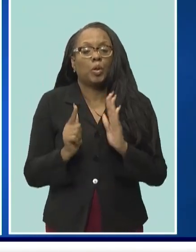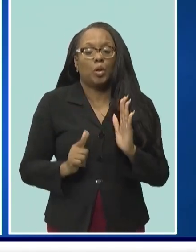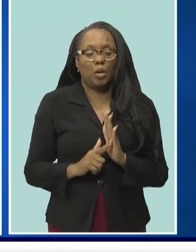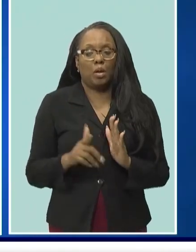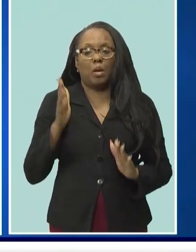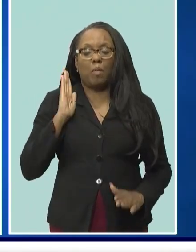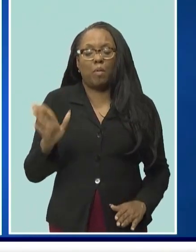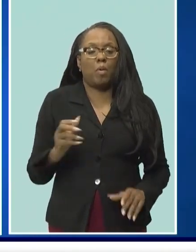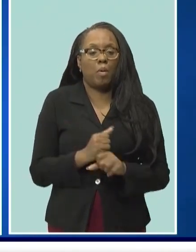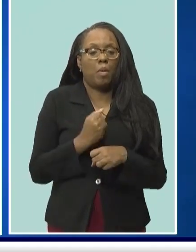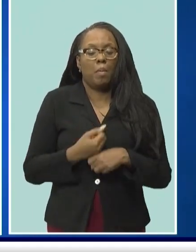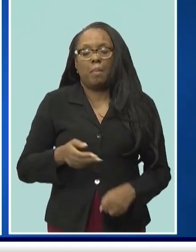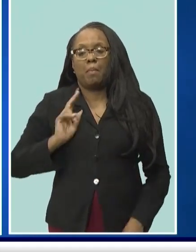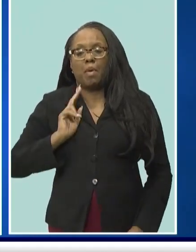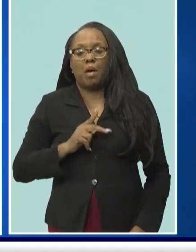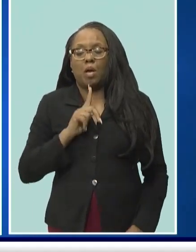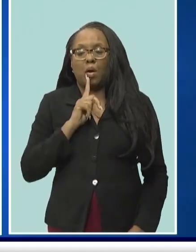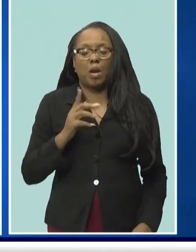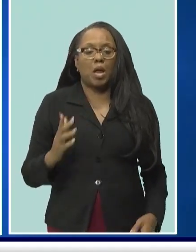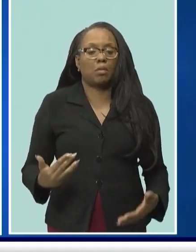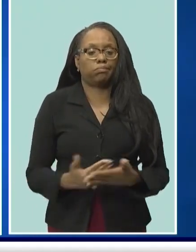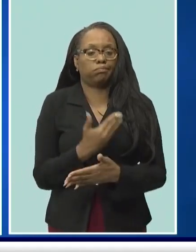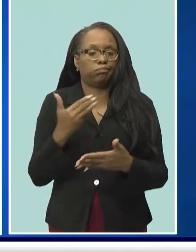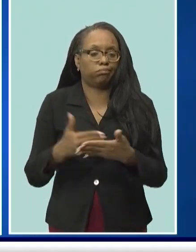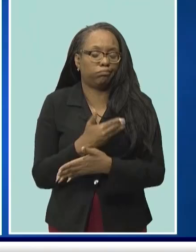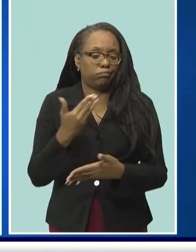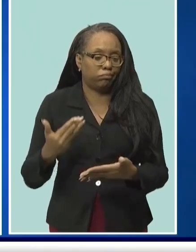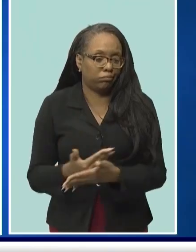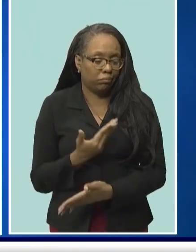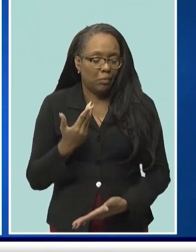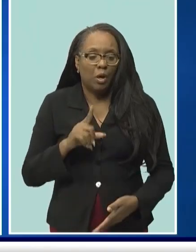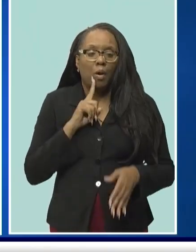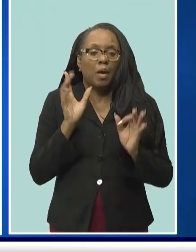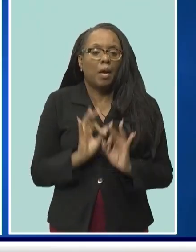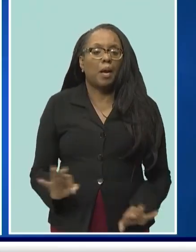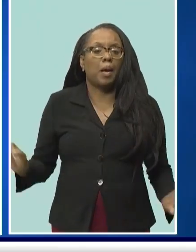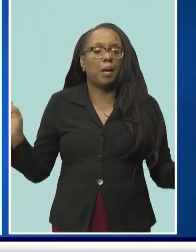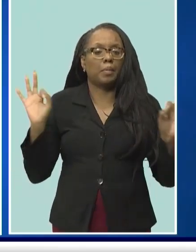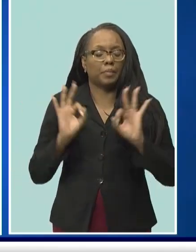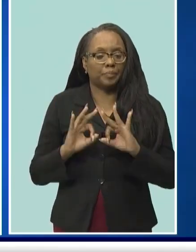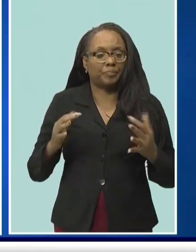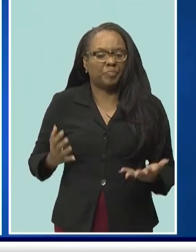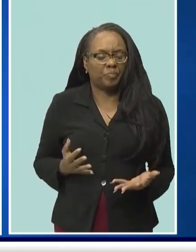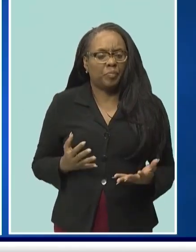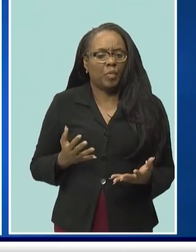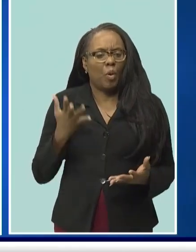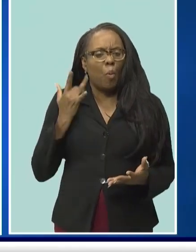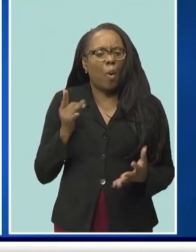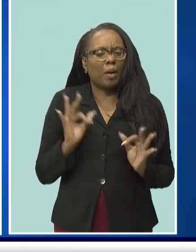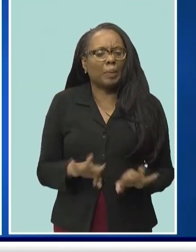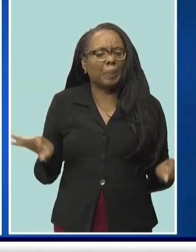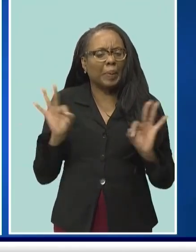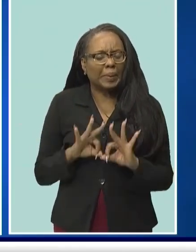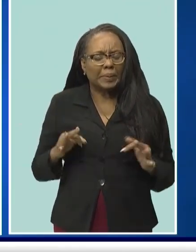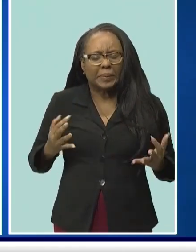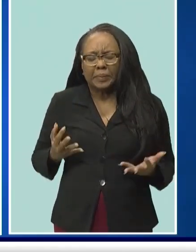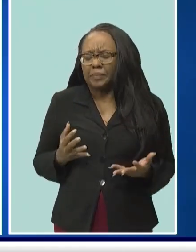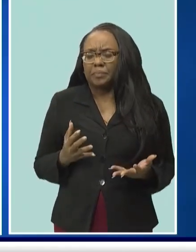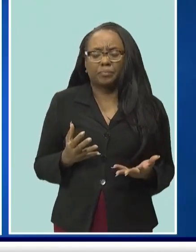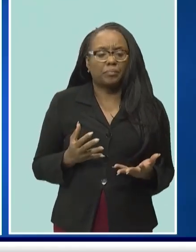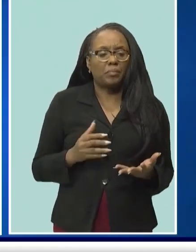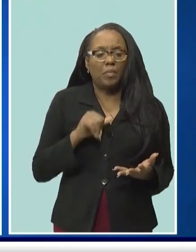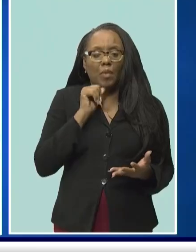into the 21st century. And they are critical to being able not just